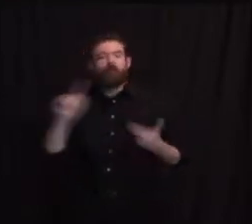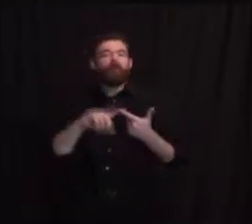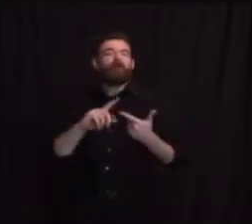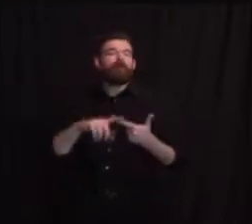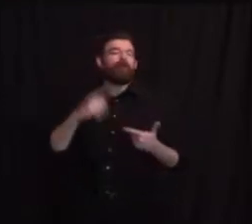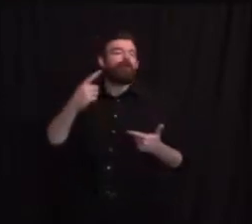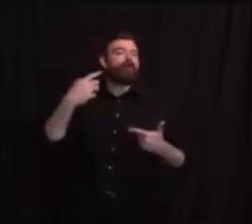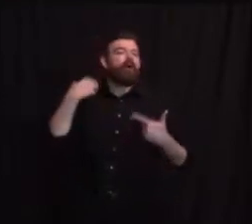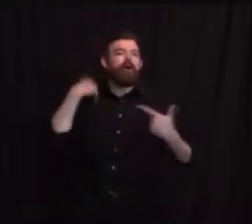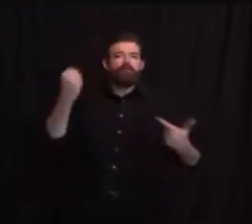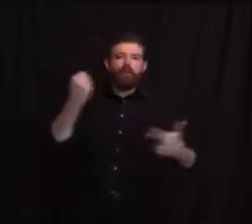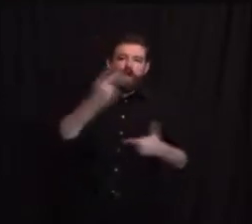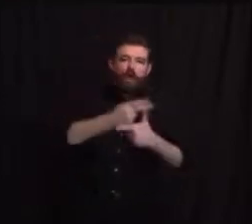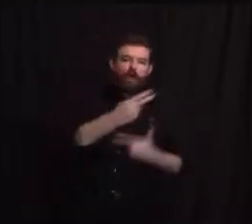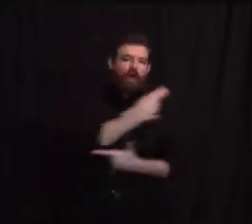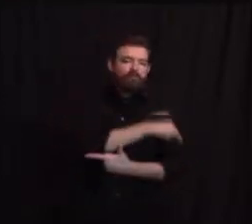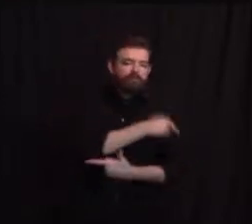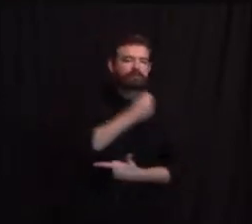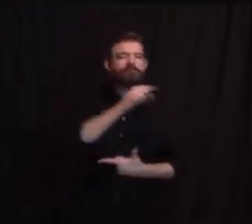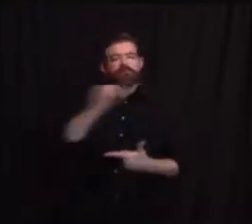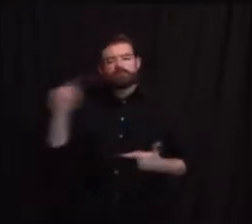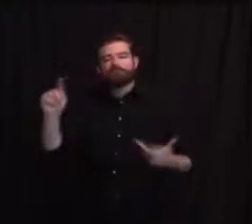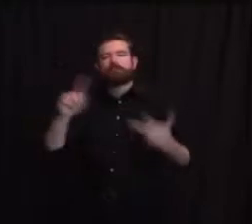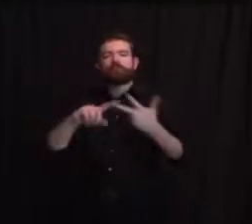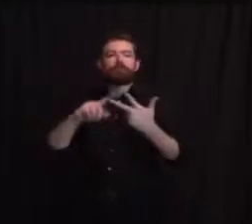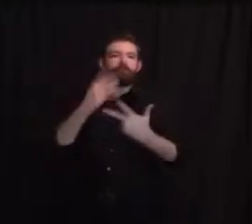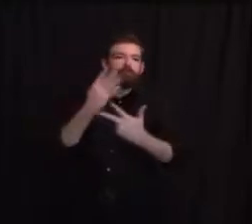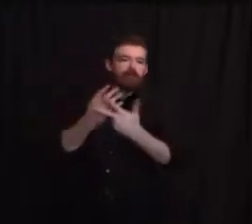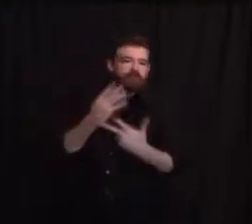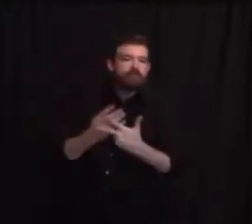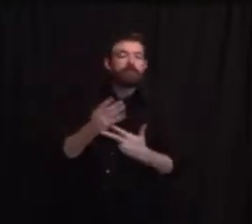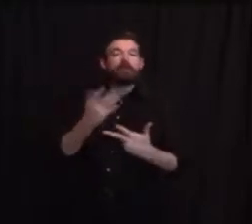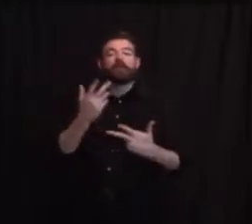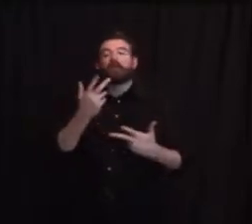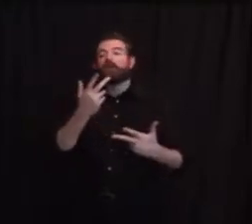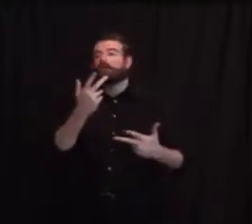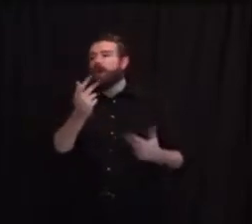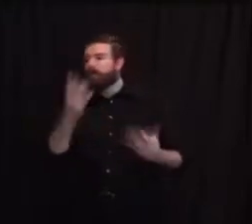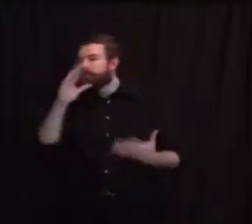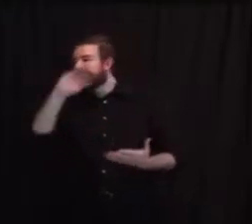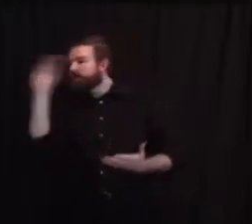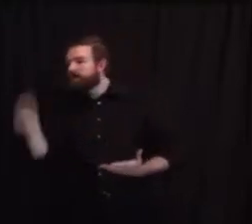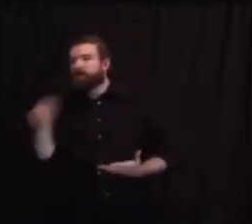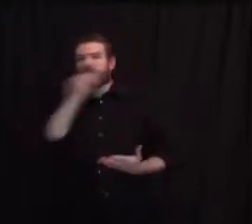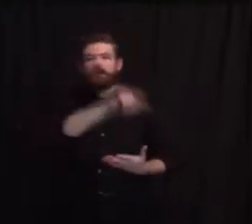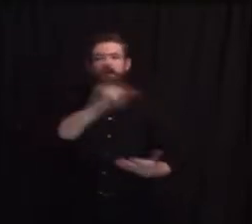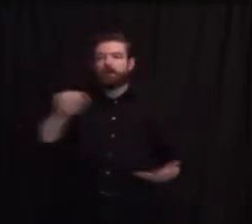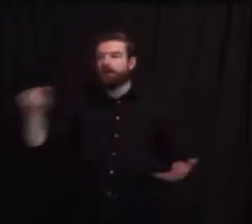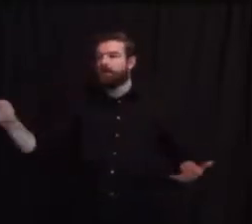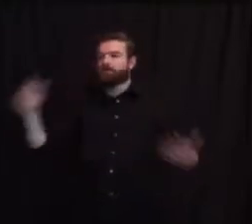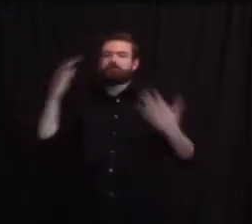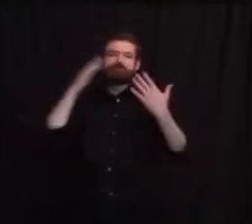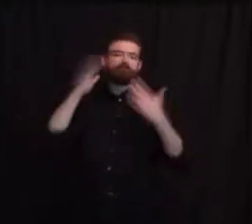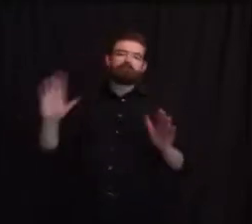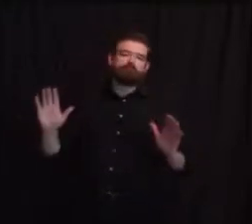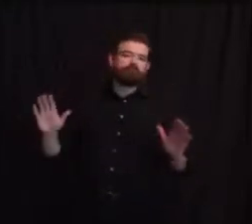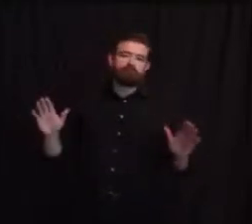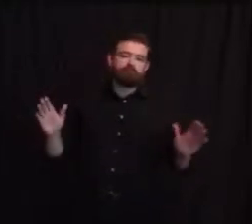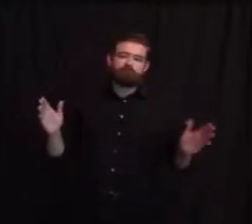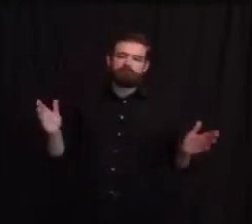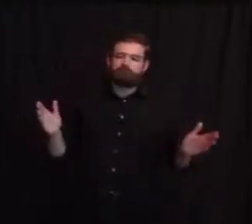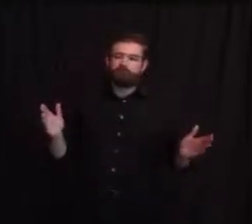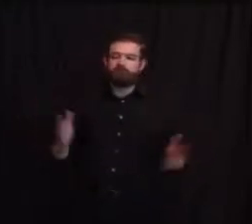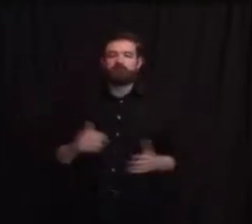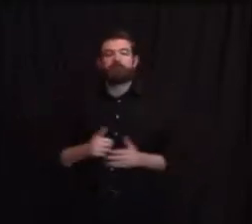exact number as to what percentage, I can't do that. As to your second question, by the way, about the recovered numbers,